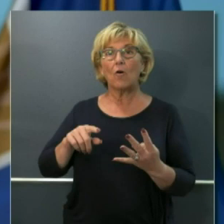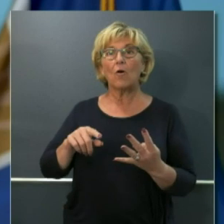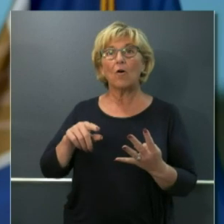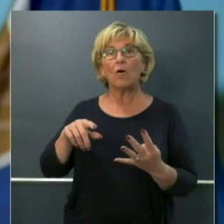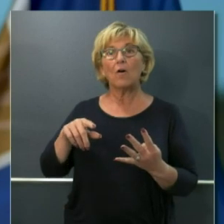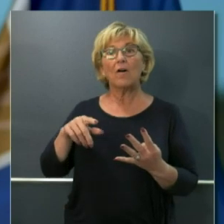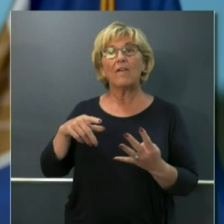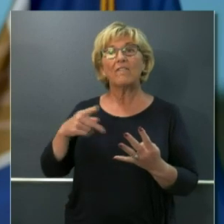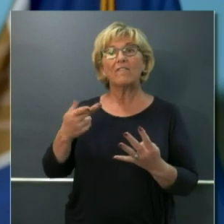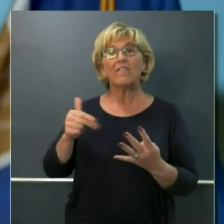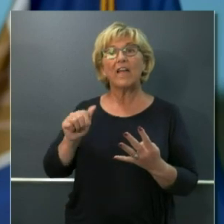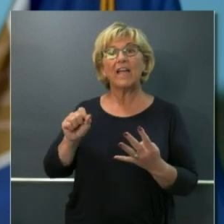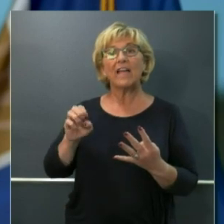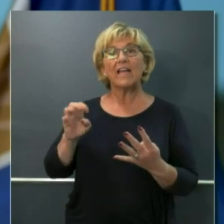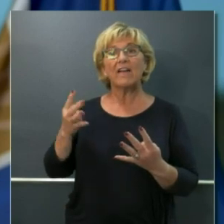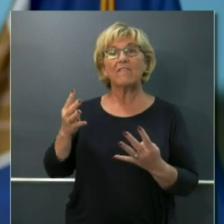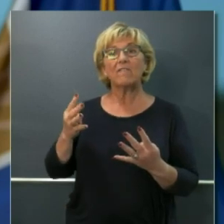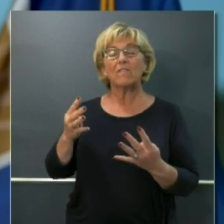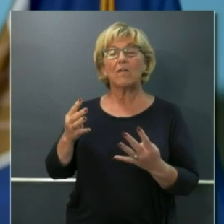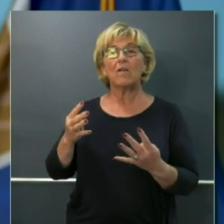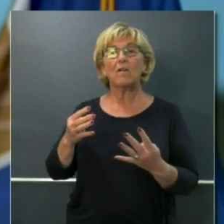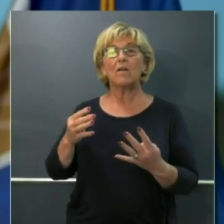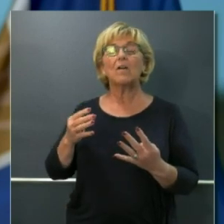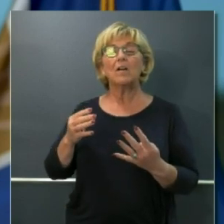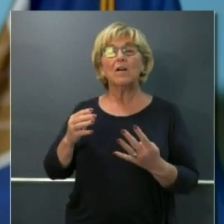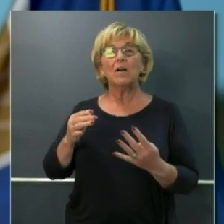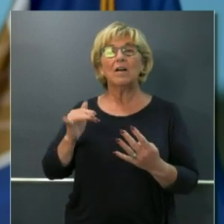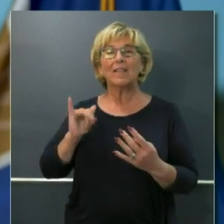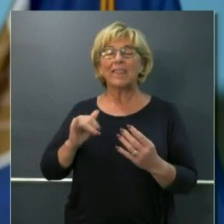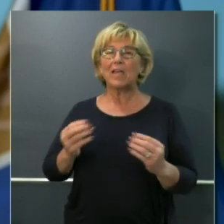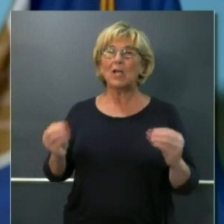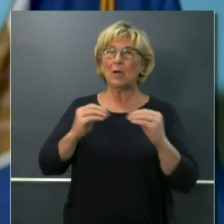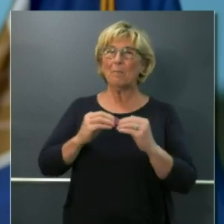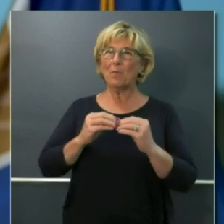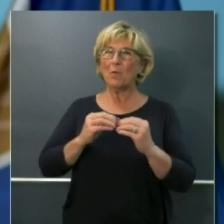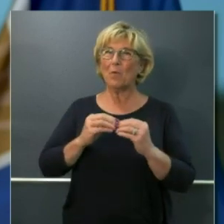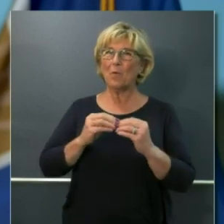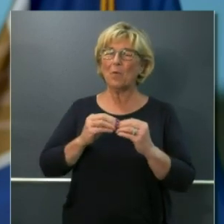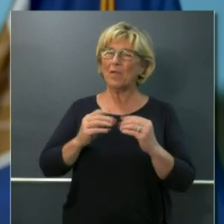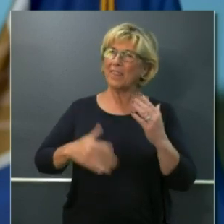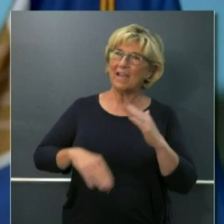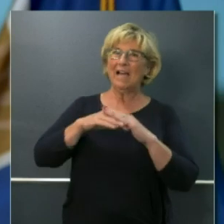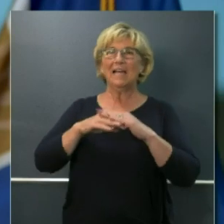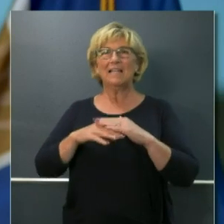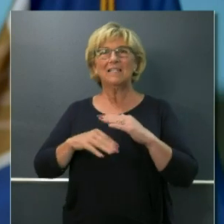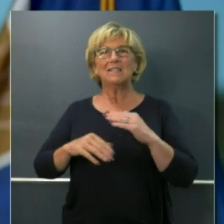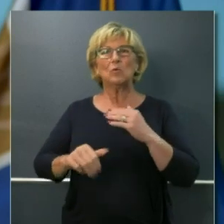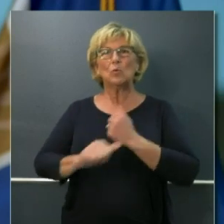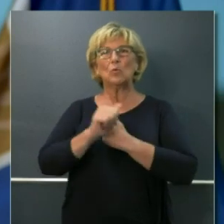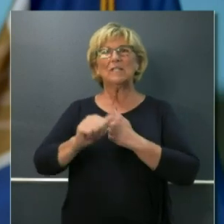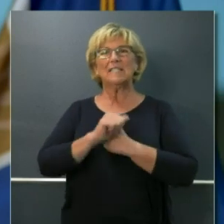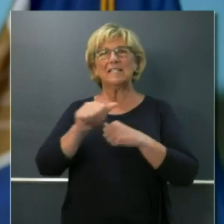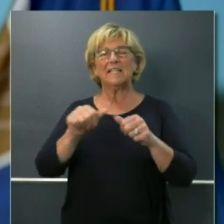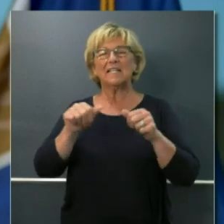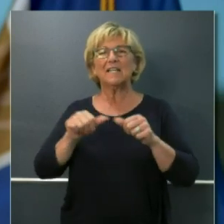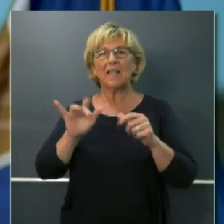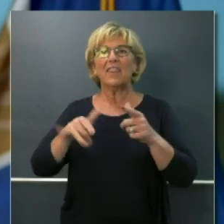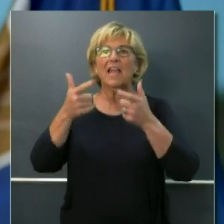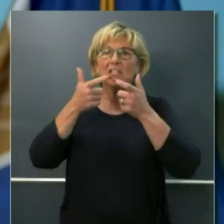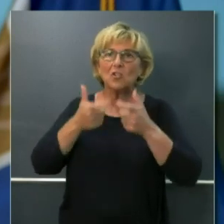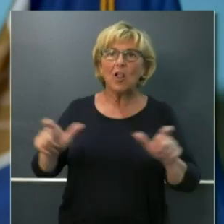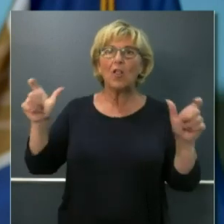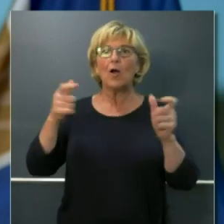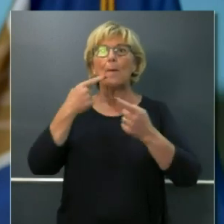risk activities, not the higher risk activities in stage 3, the highest risk activities. That's the larger